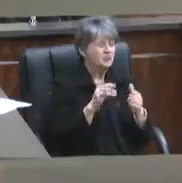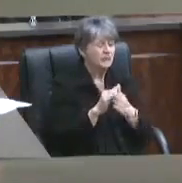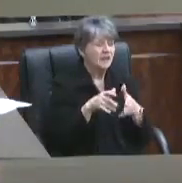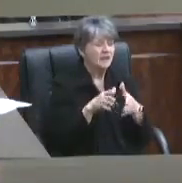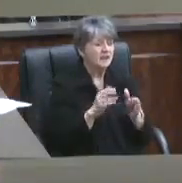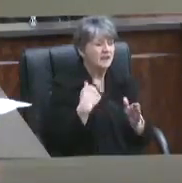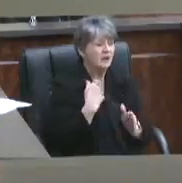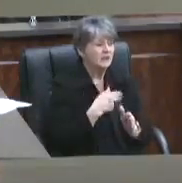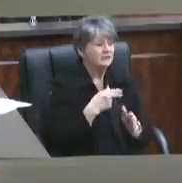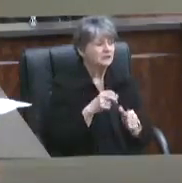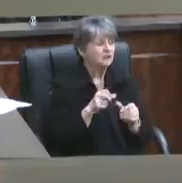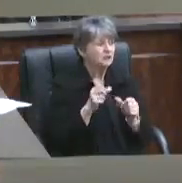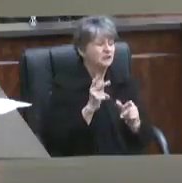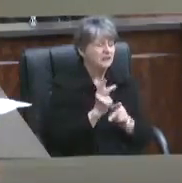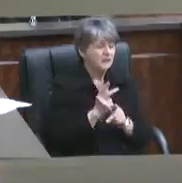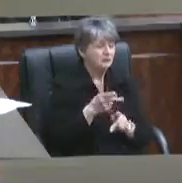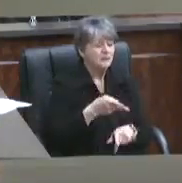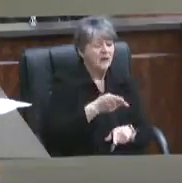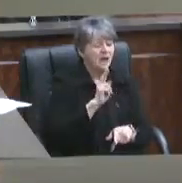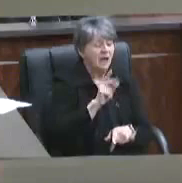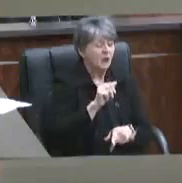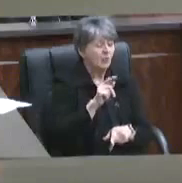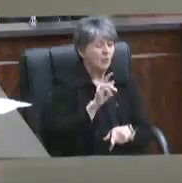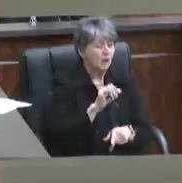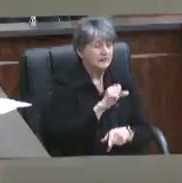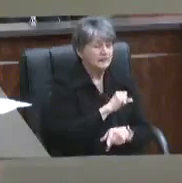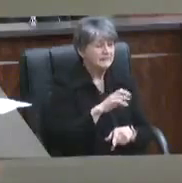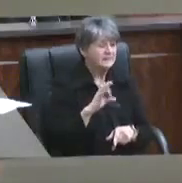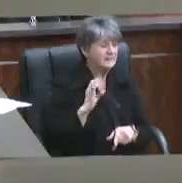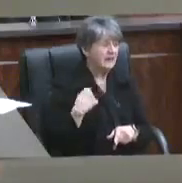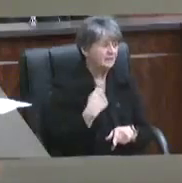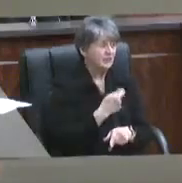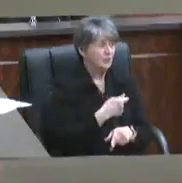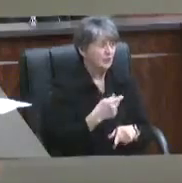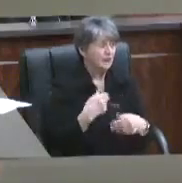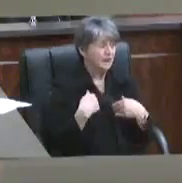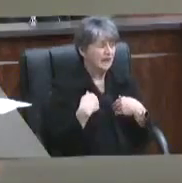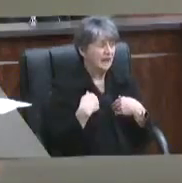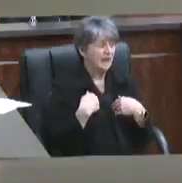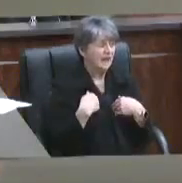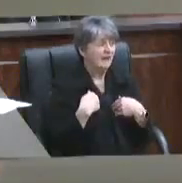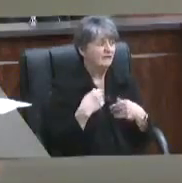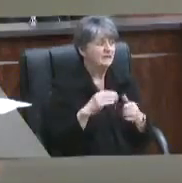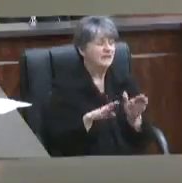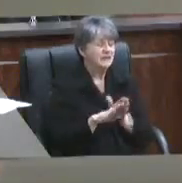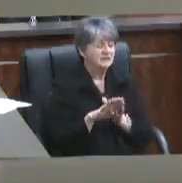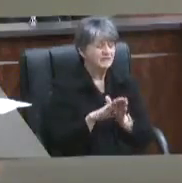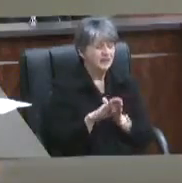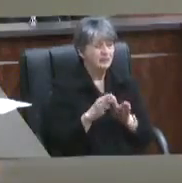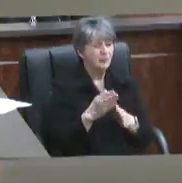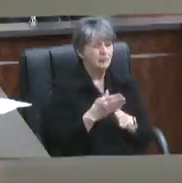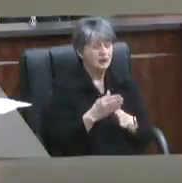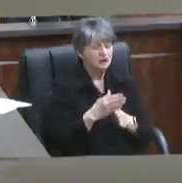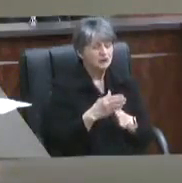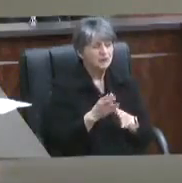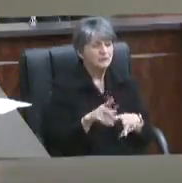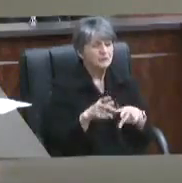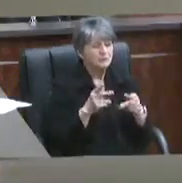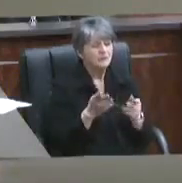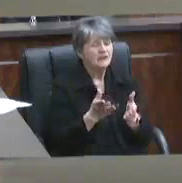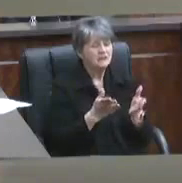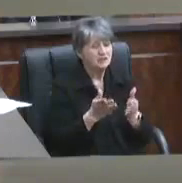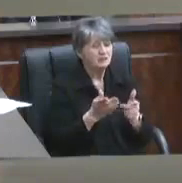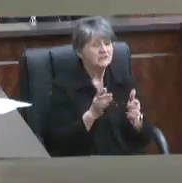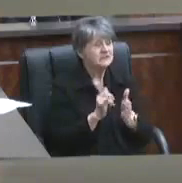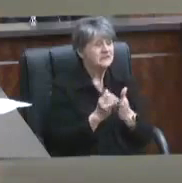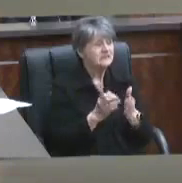the high-quality staff that we have, whose knowledge of our resources and development of partnerships and complementary service providers are crucial to our